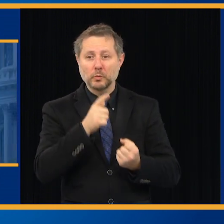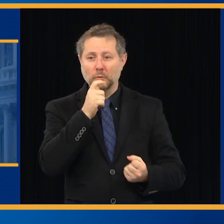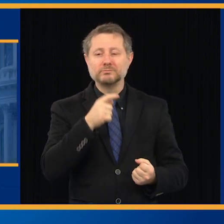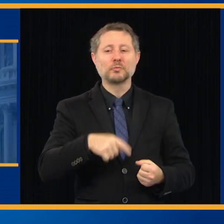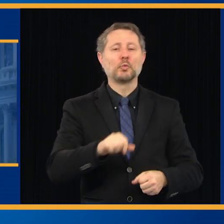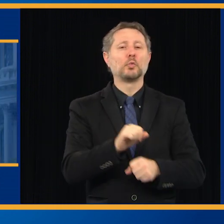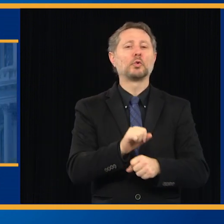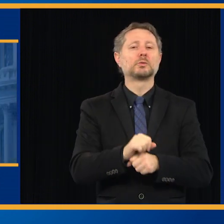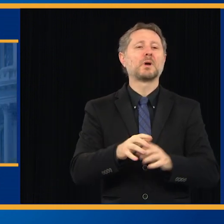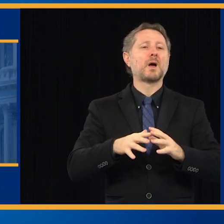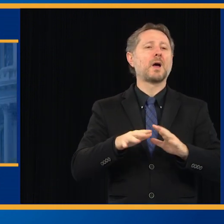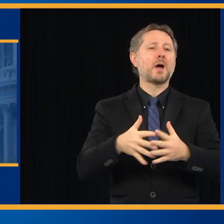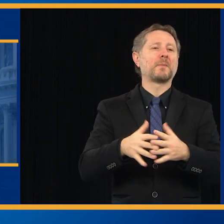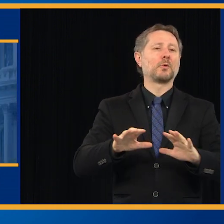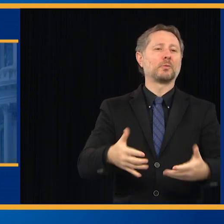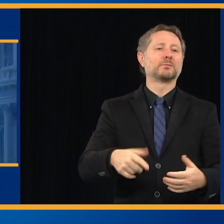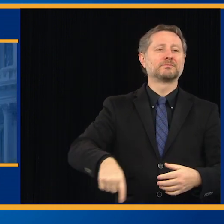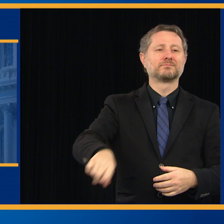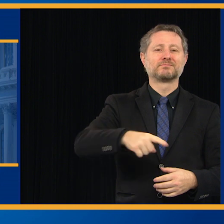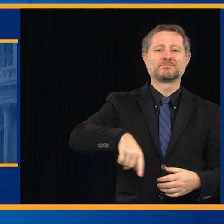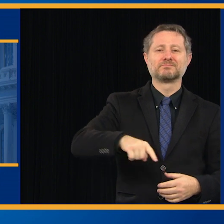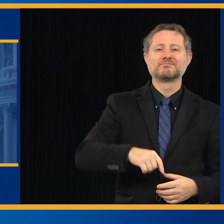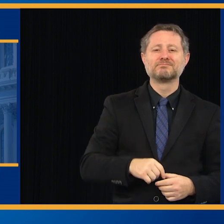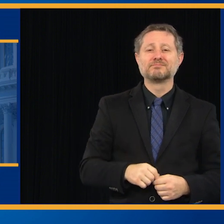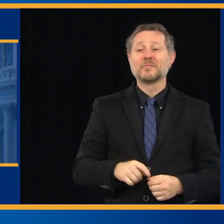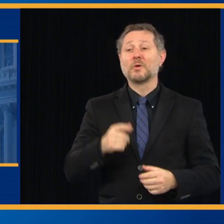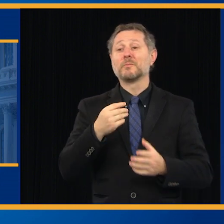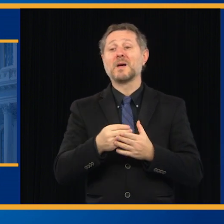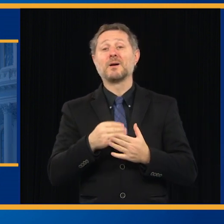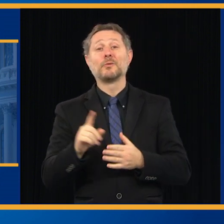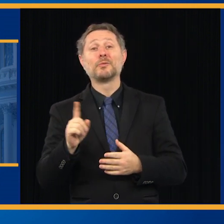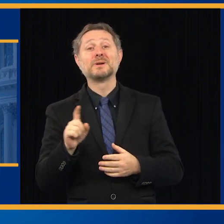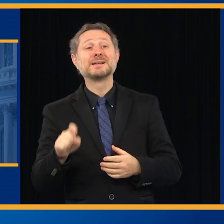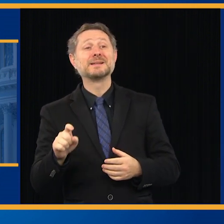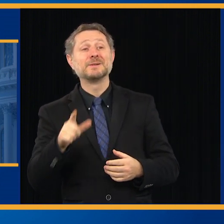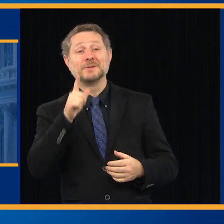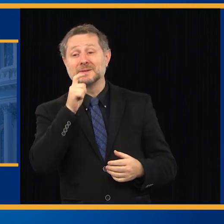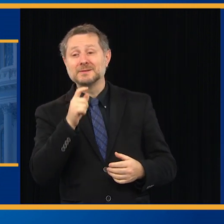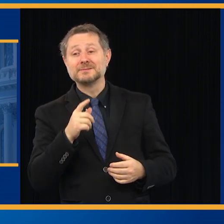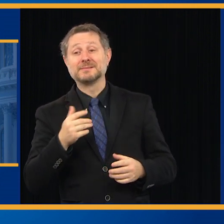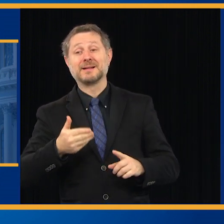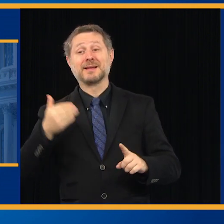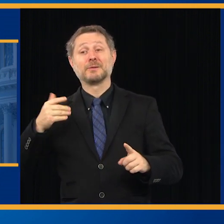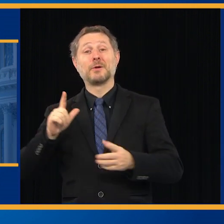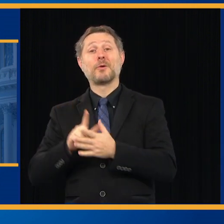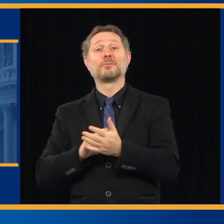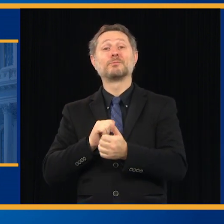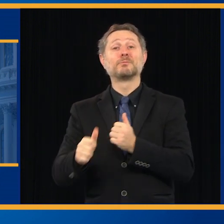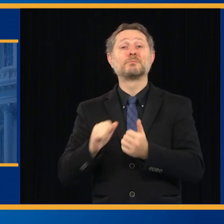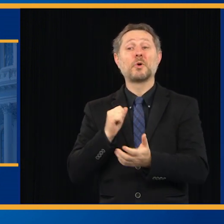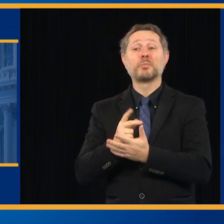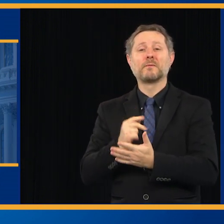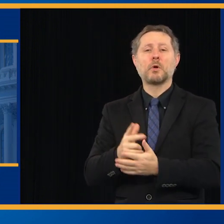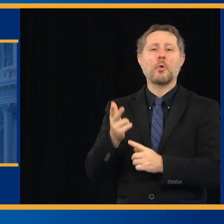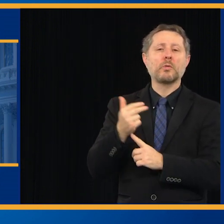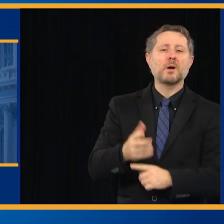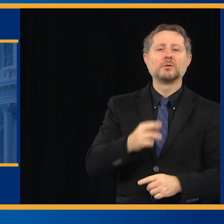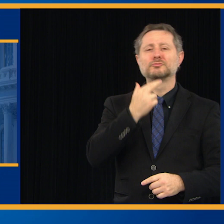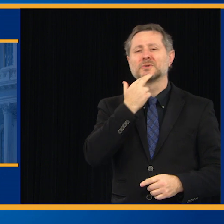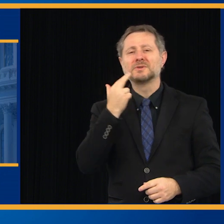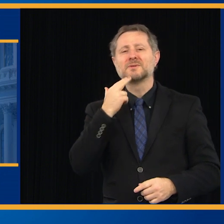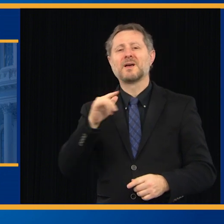Americans, because that's the need. You look at the past legislation. They funded hotels, restaurants, airlines,